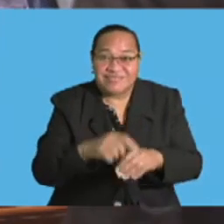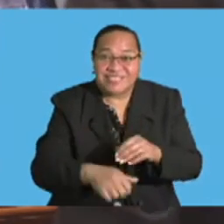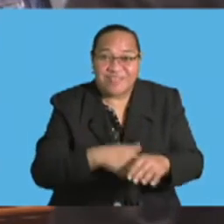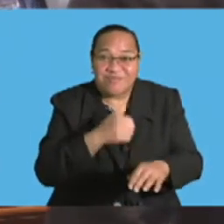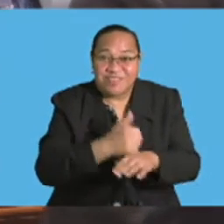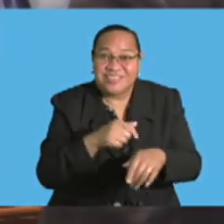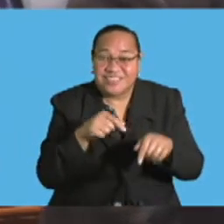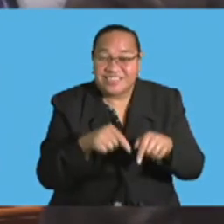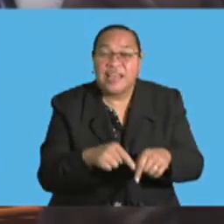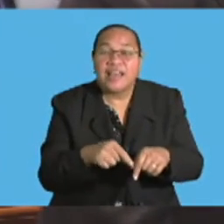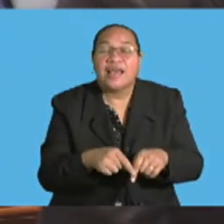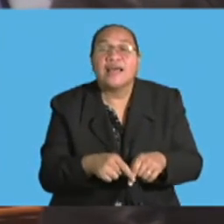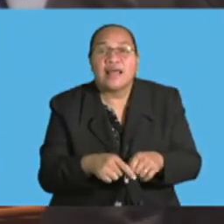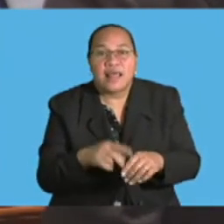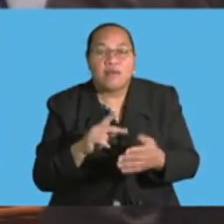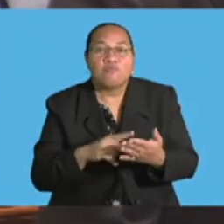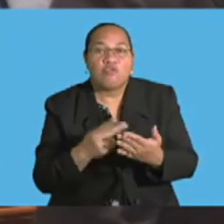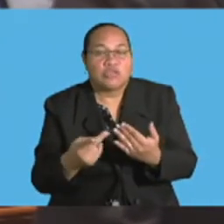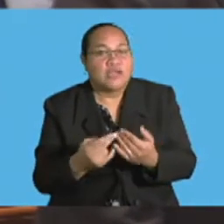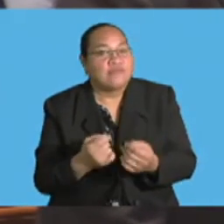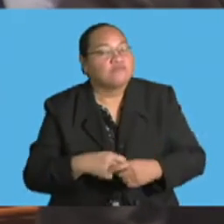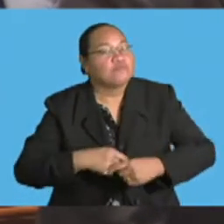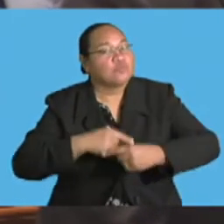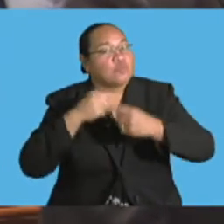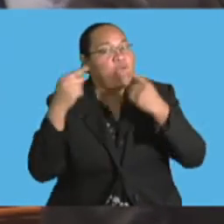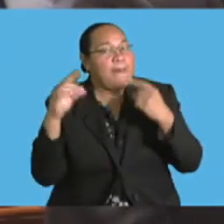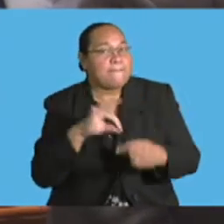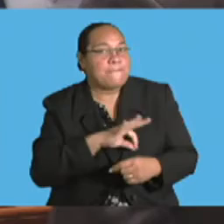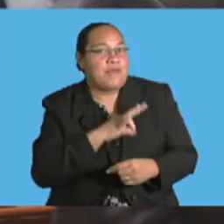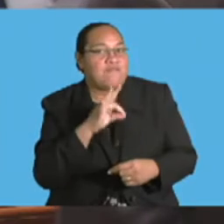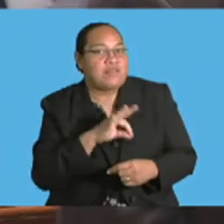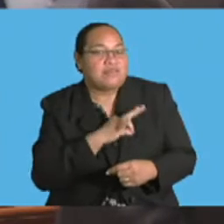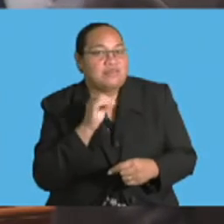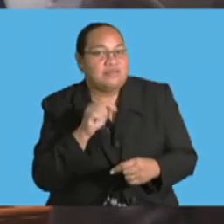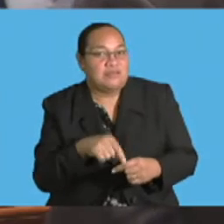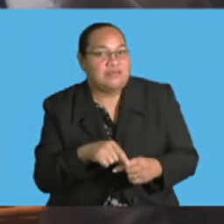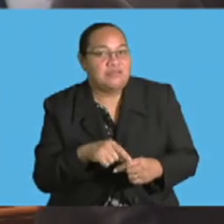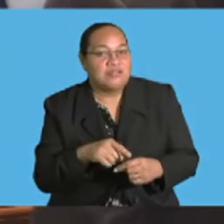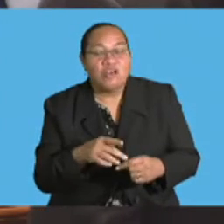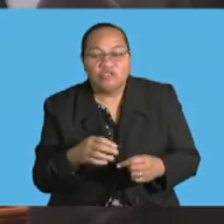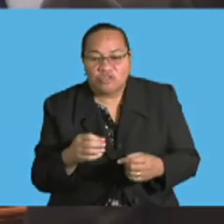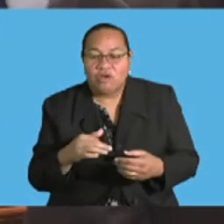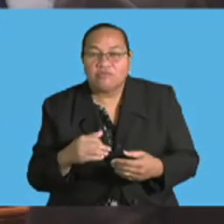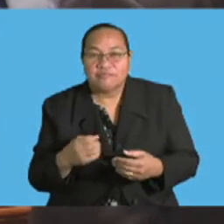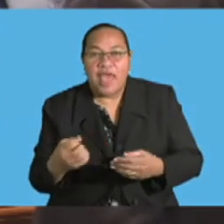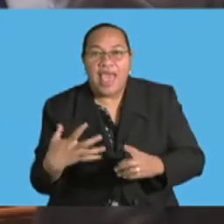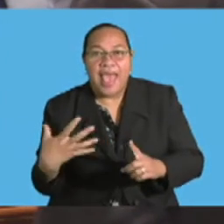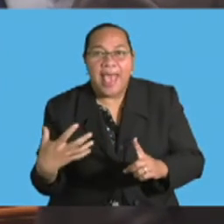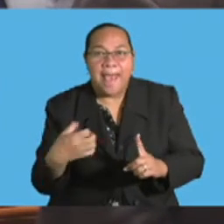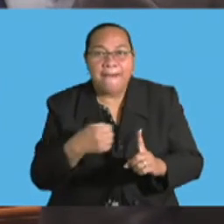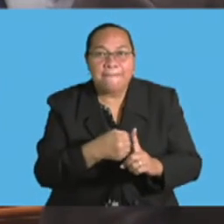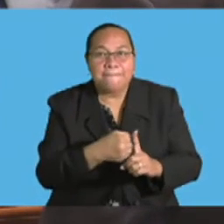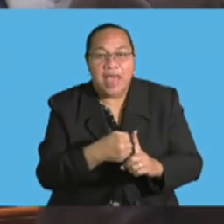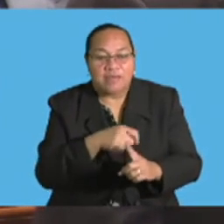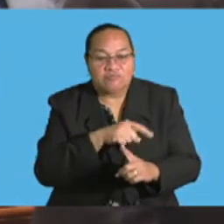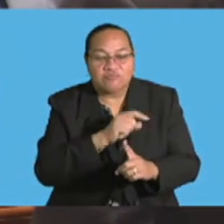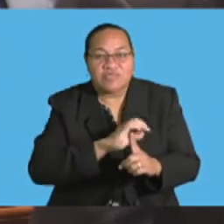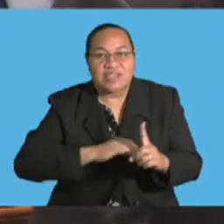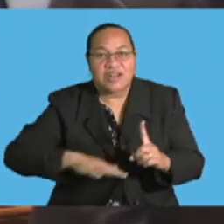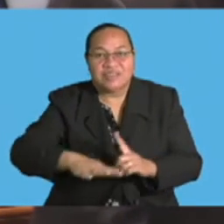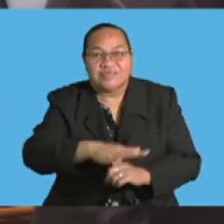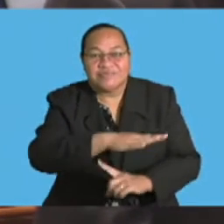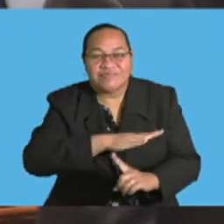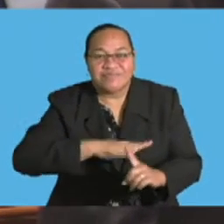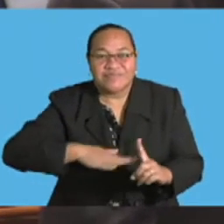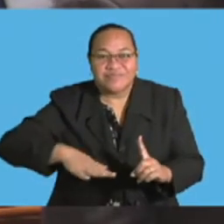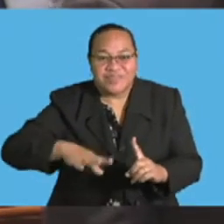situated, the project is immensely beneficial and directly impacts the surrounding communities. This is evident in the associated